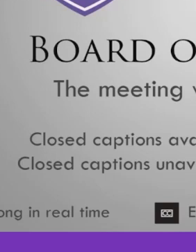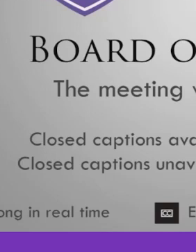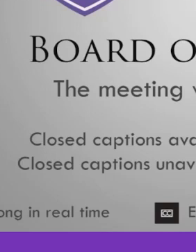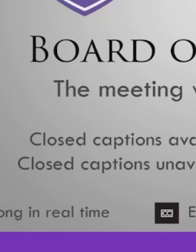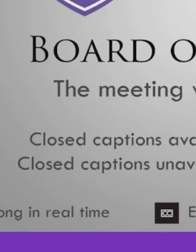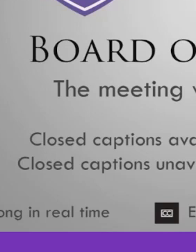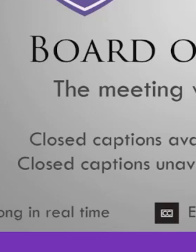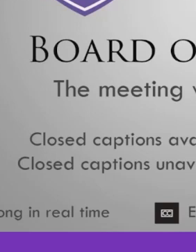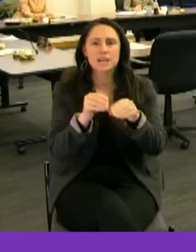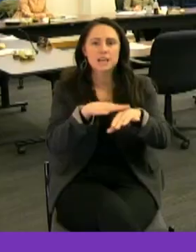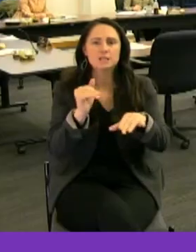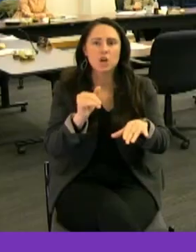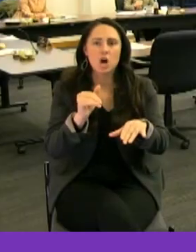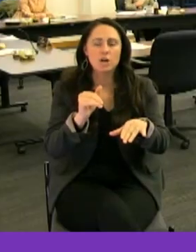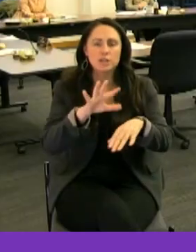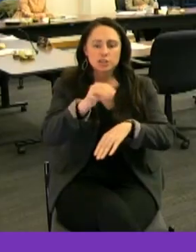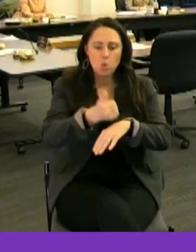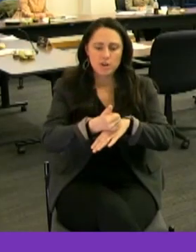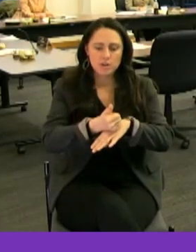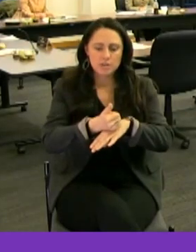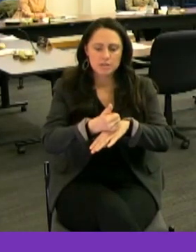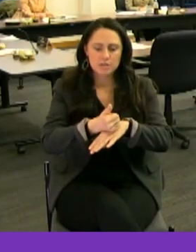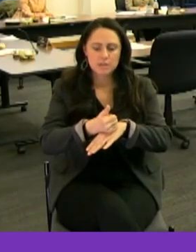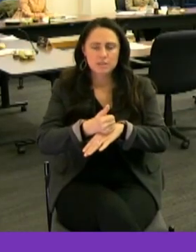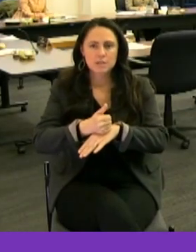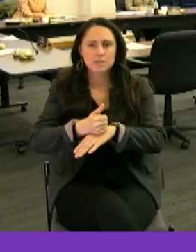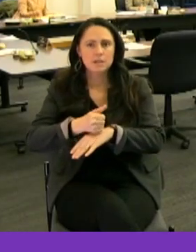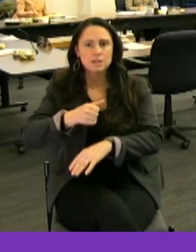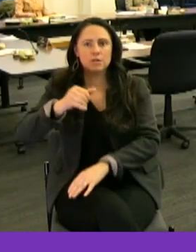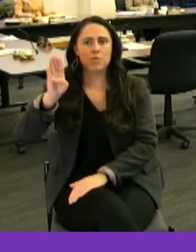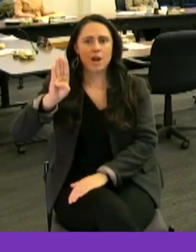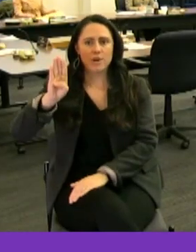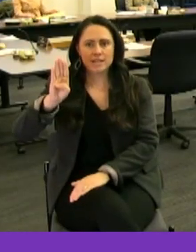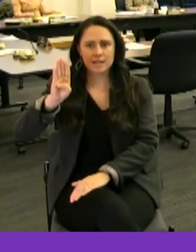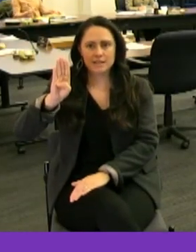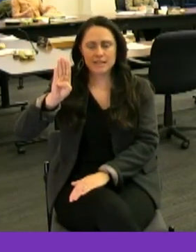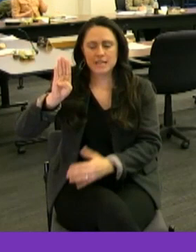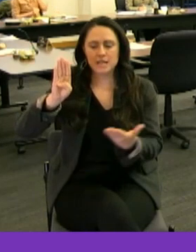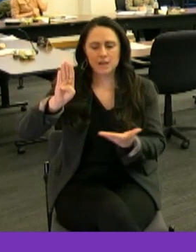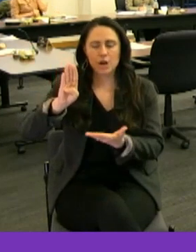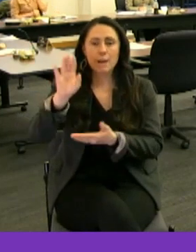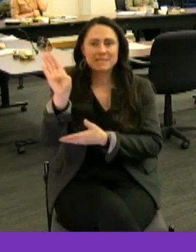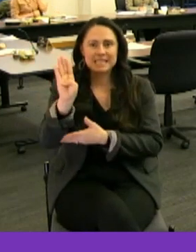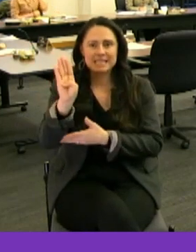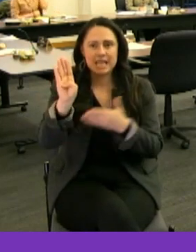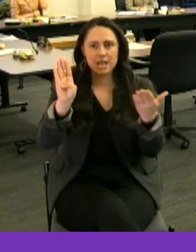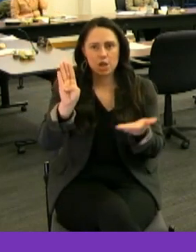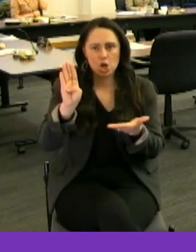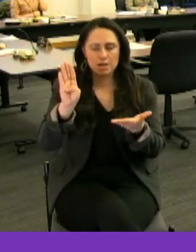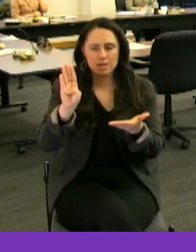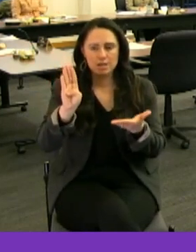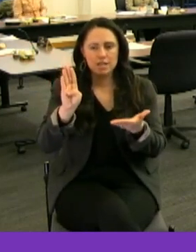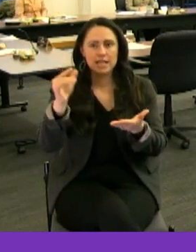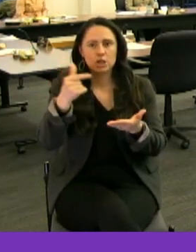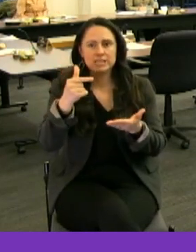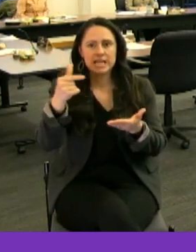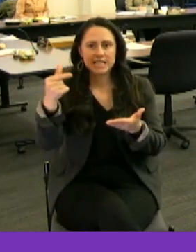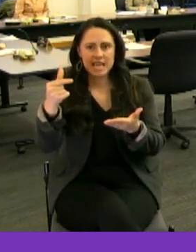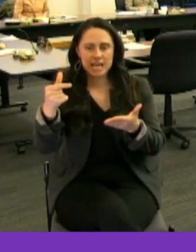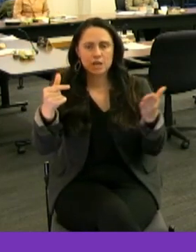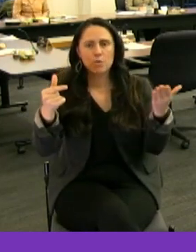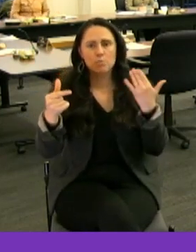Call to order, please, Joan. Broderick. Aye. Here. Budzinski. Here. Garcia